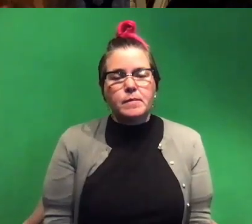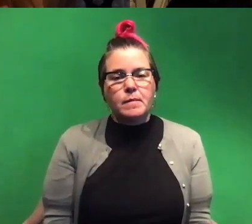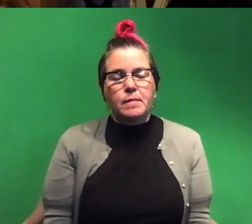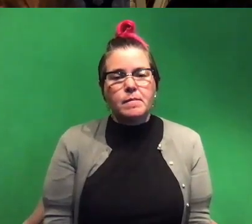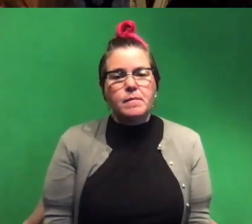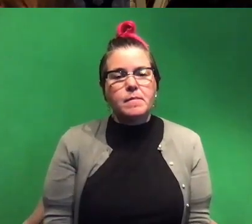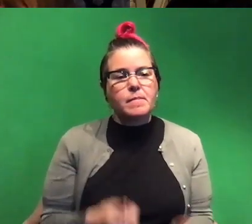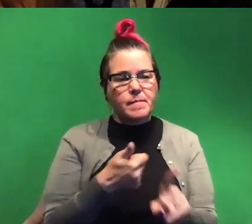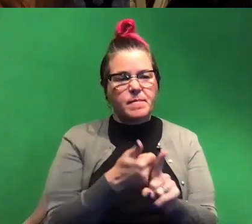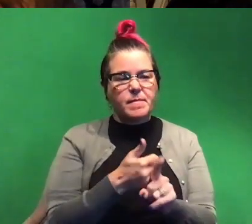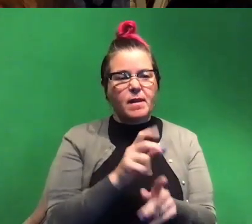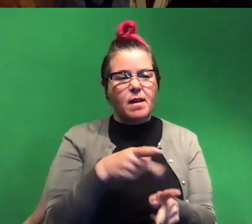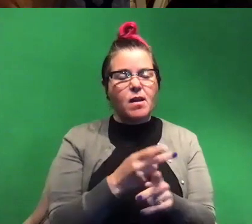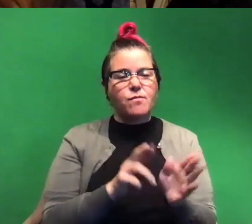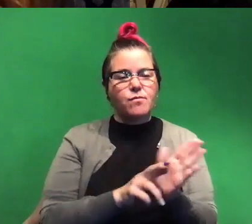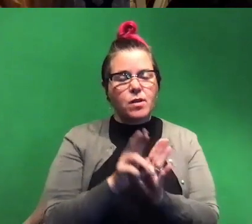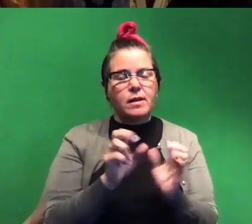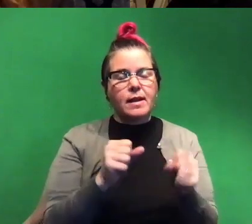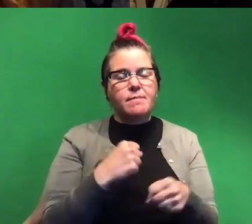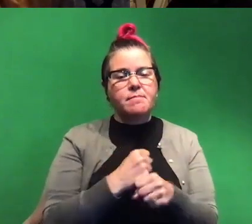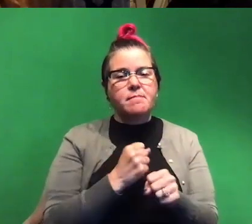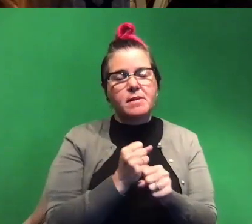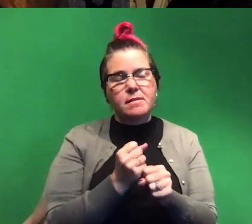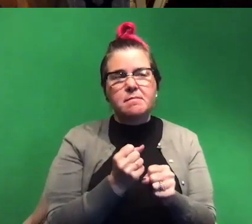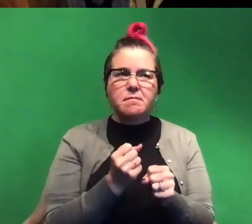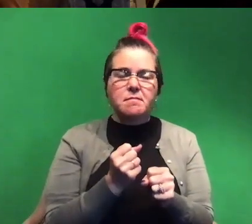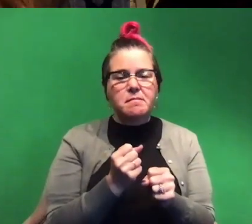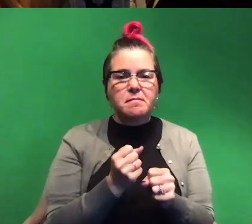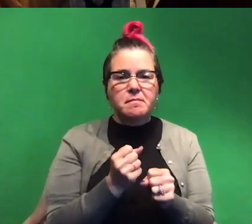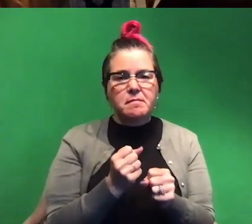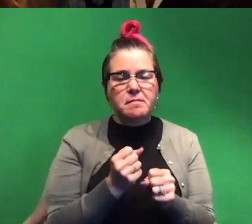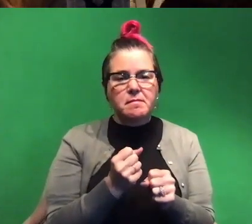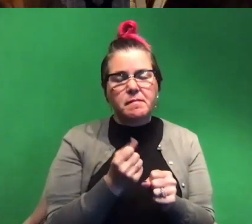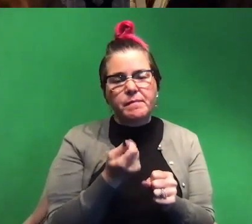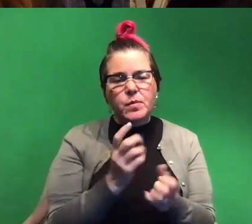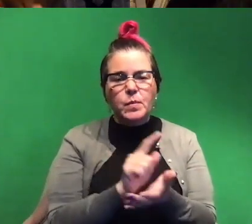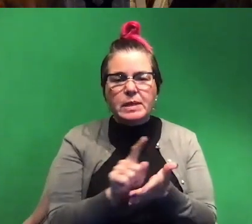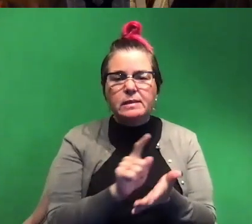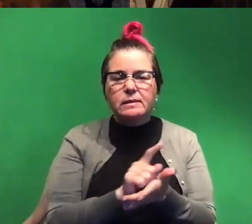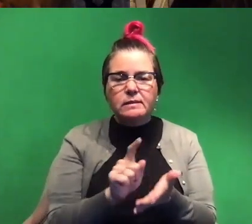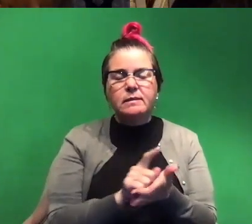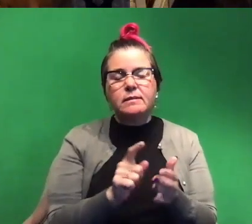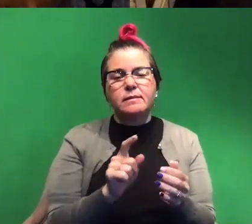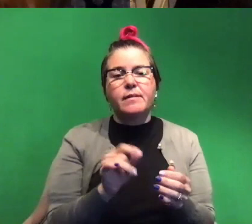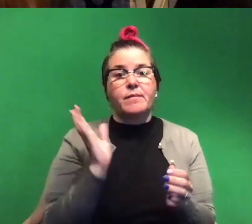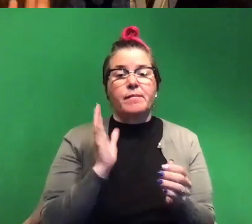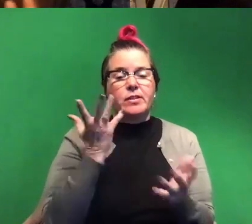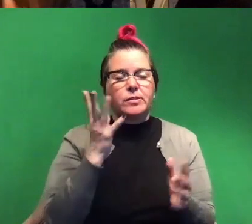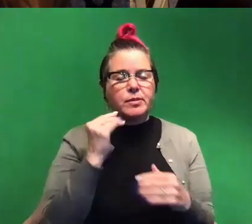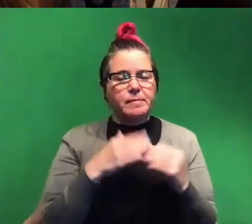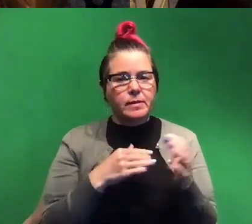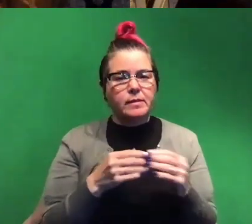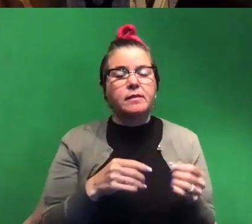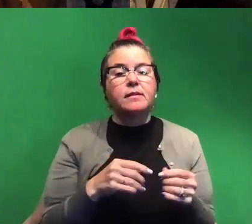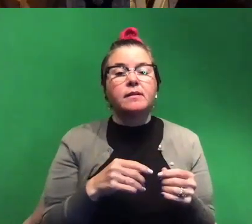that type of rocket can be made in a matter of weeks if you've built it before. If you're